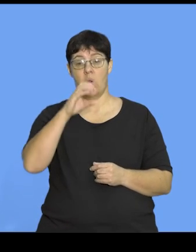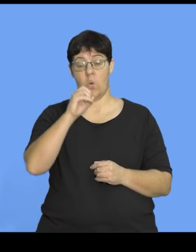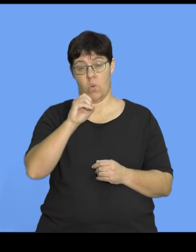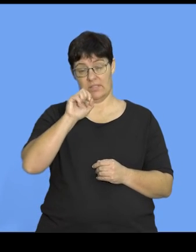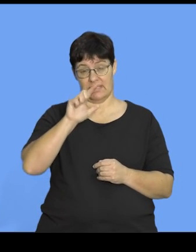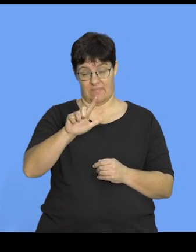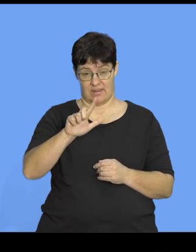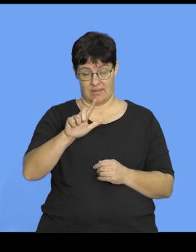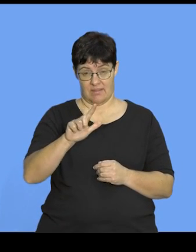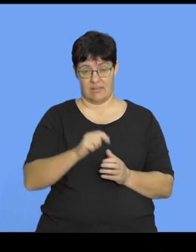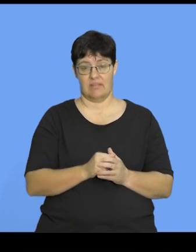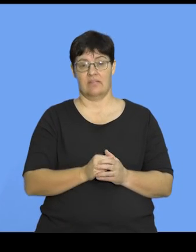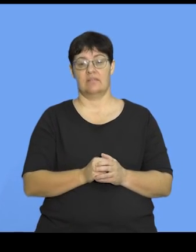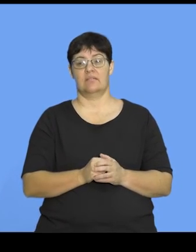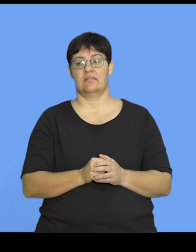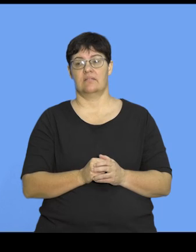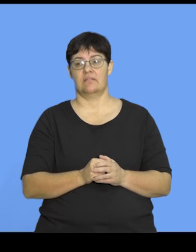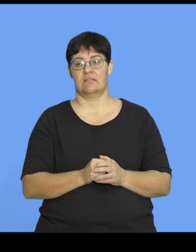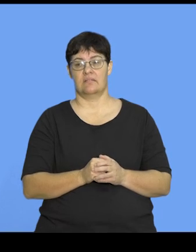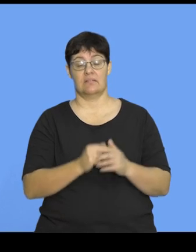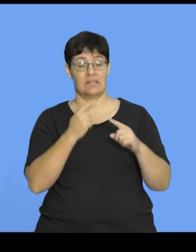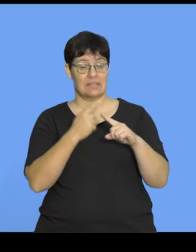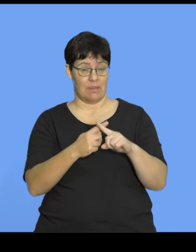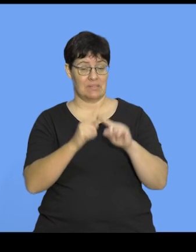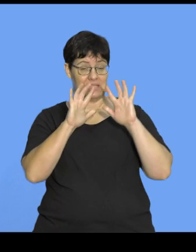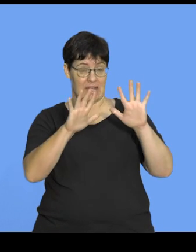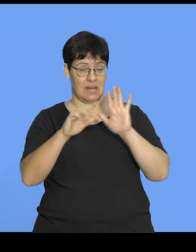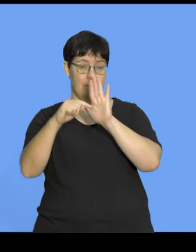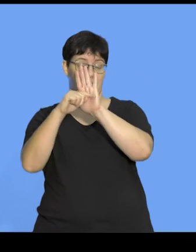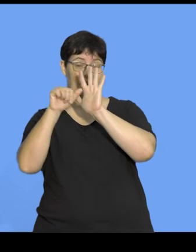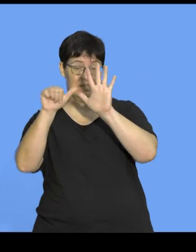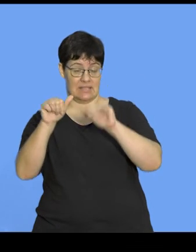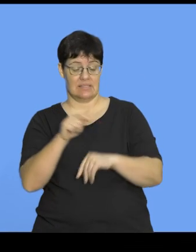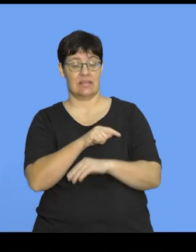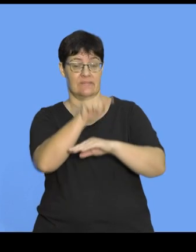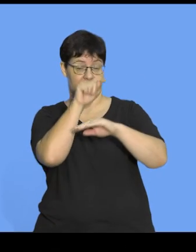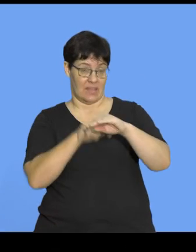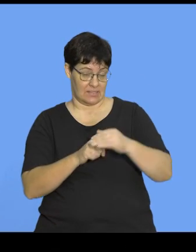1.07 to the minus 6 divided by